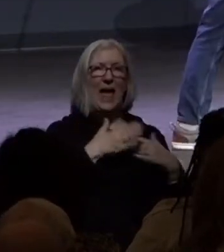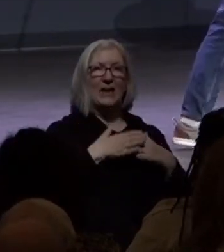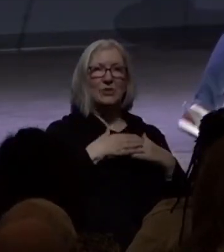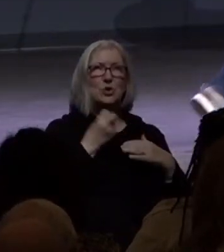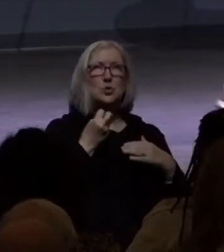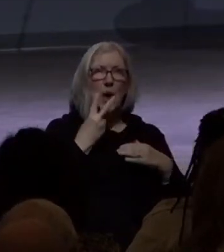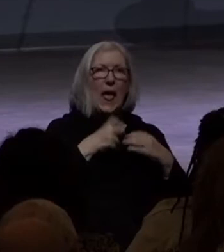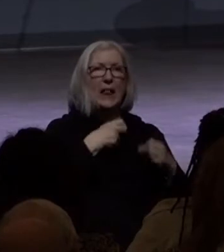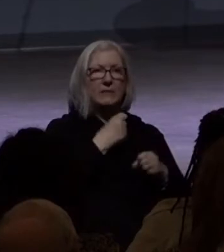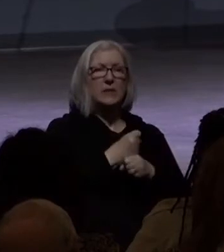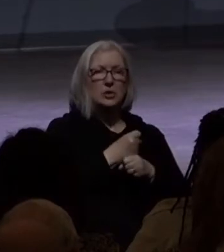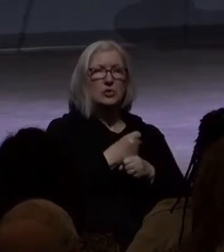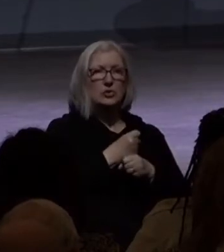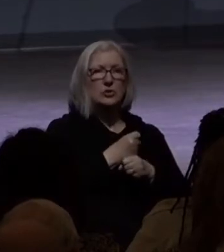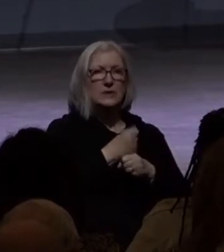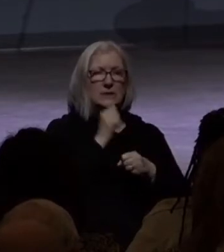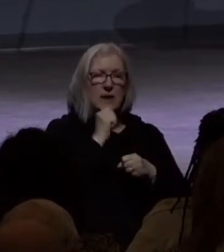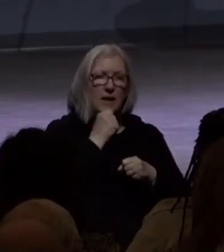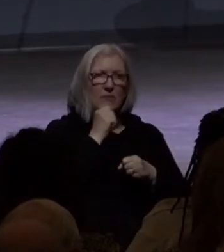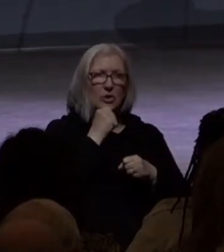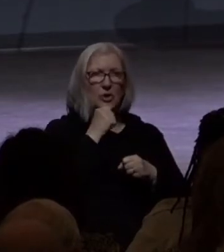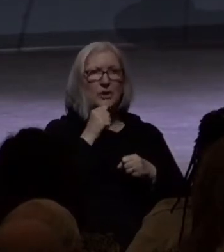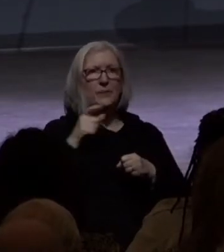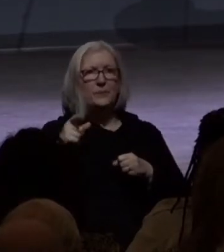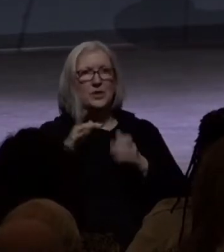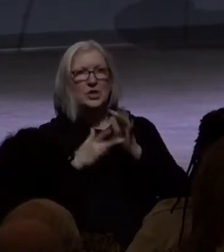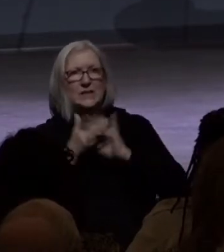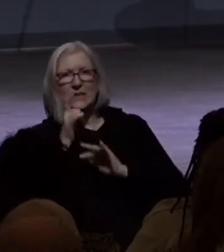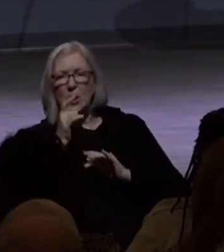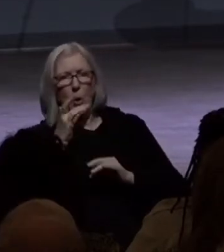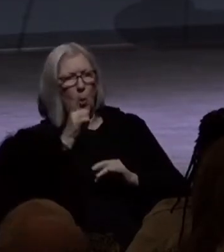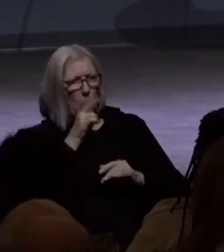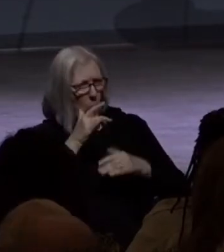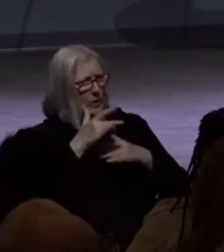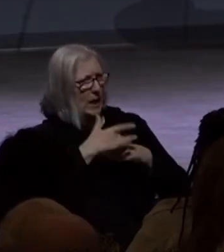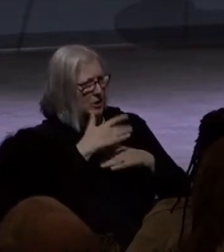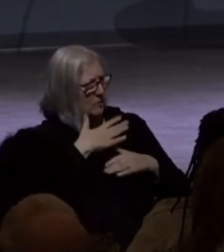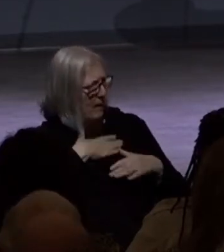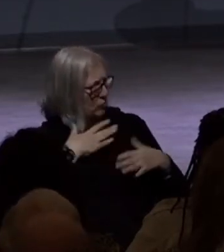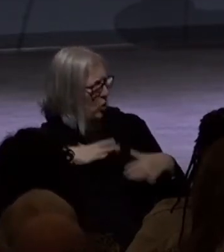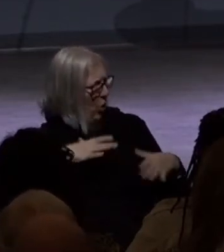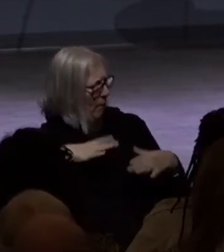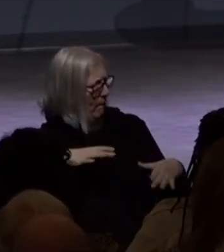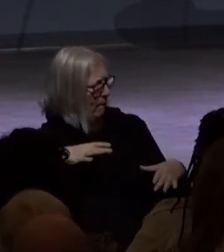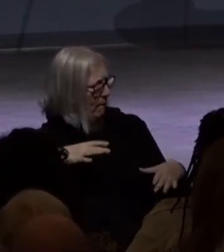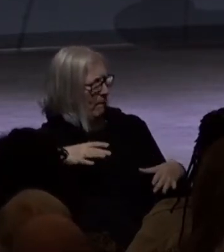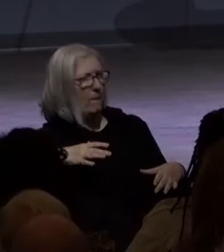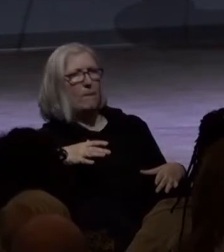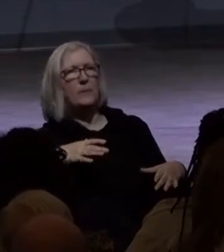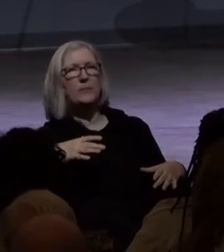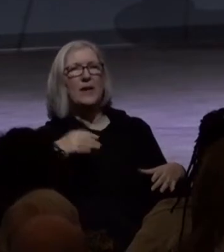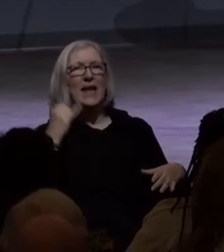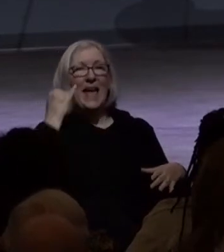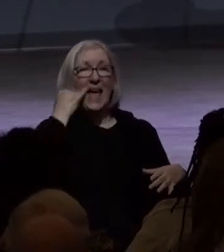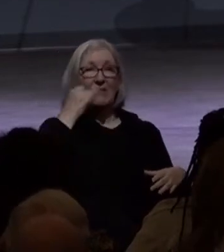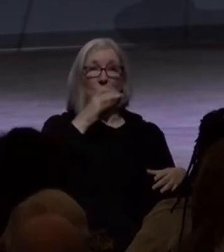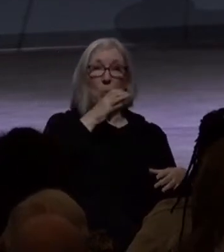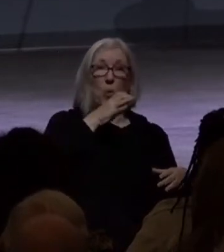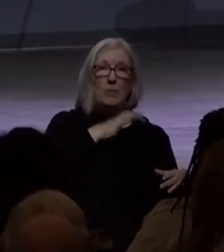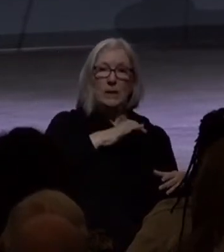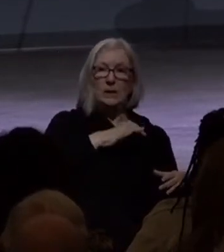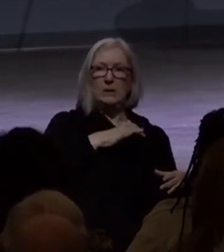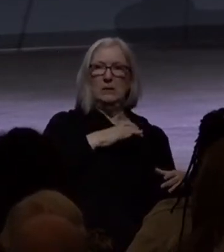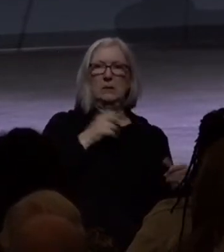a score of years of this horrible suffering. And Jesus says, "Who touched my robe?" Now here's the thing. If you're in the woman's perspective, you're